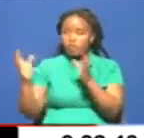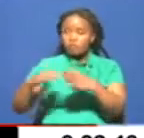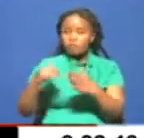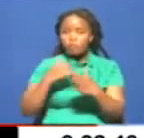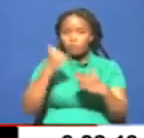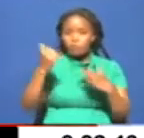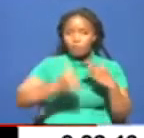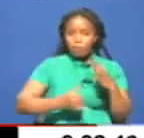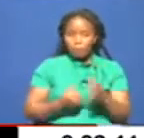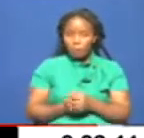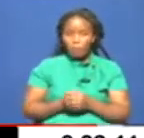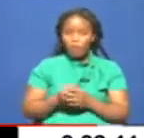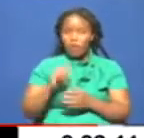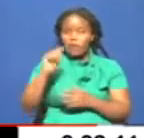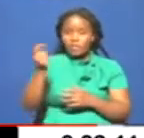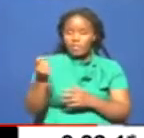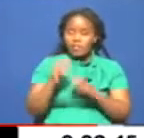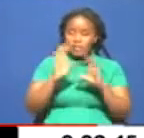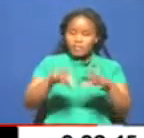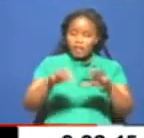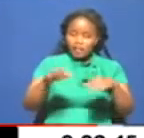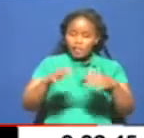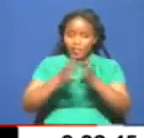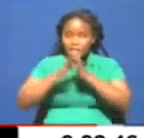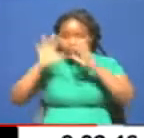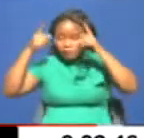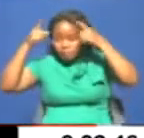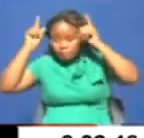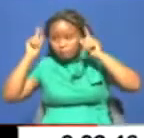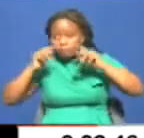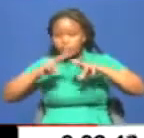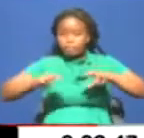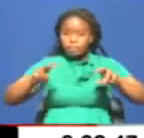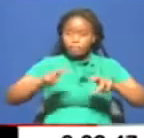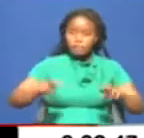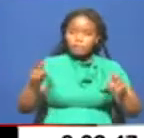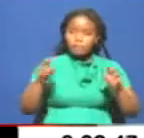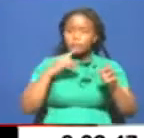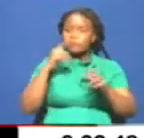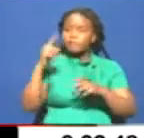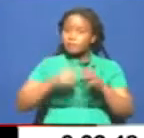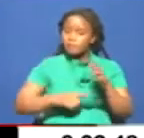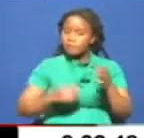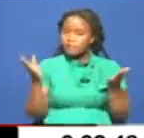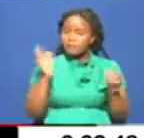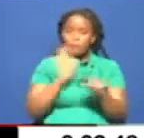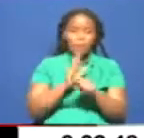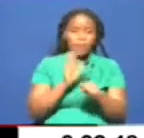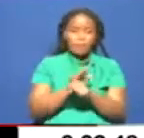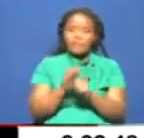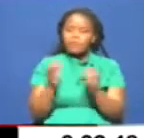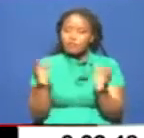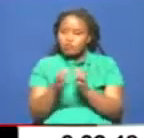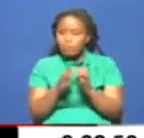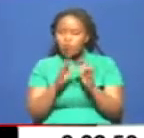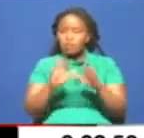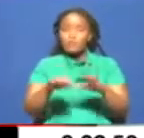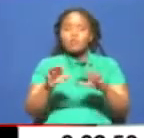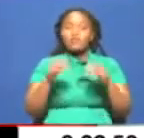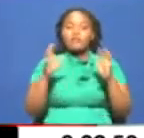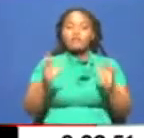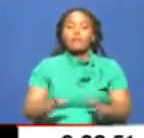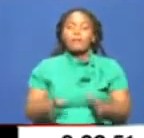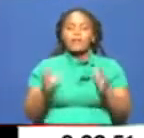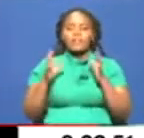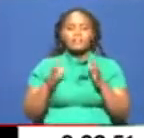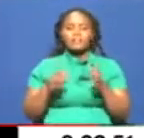Research Organization Assistant Director, Dr. Benjamin Kivuva, says a lot of small-scale farmers practicing agriculture